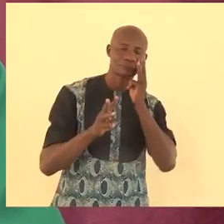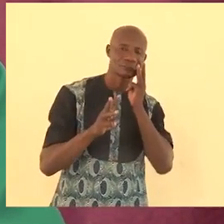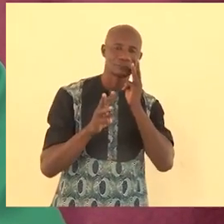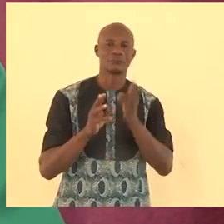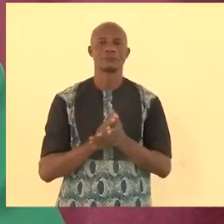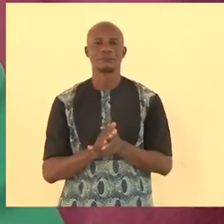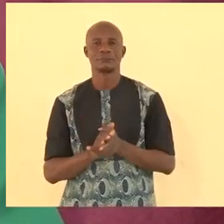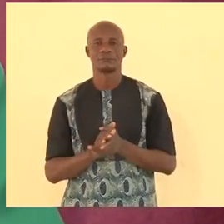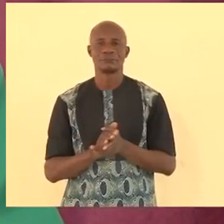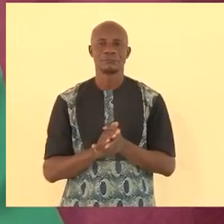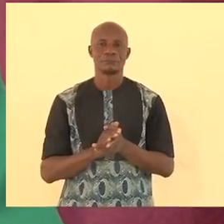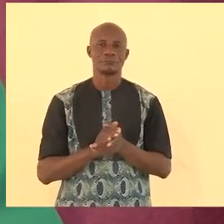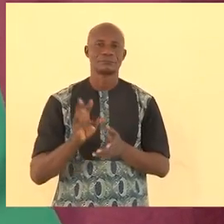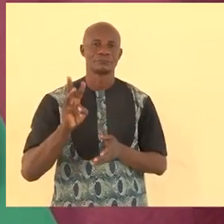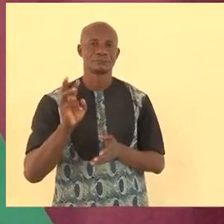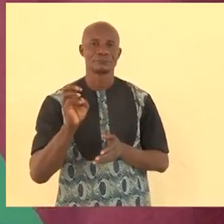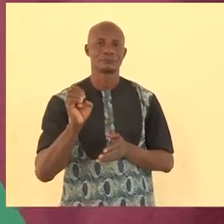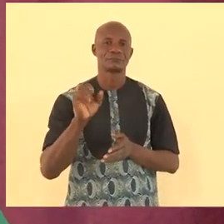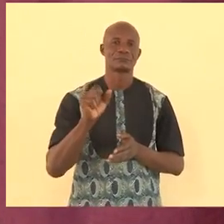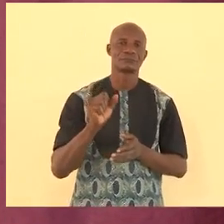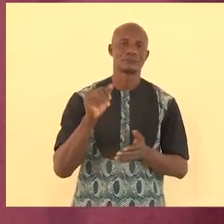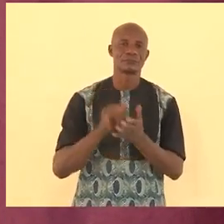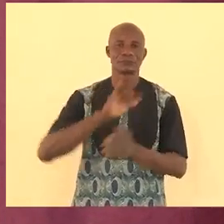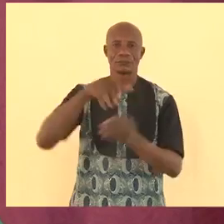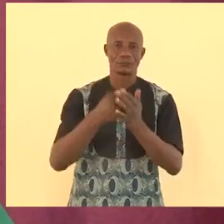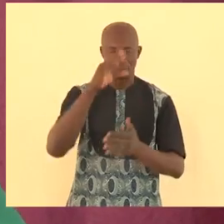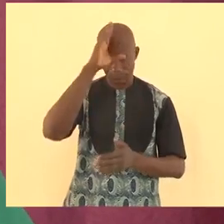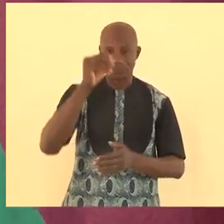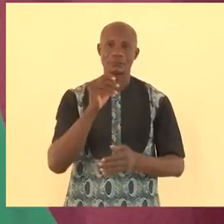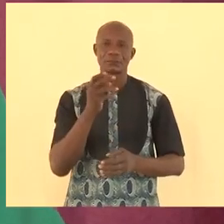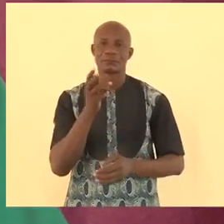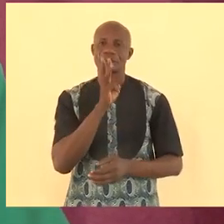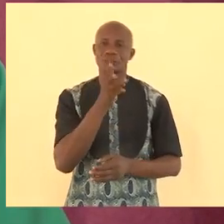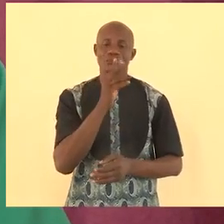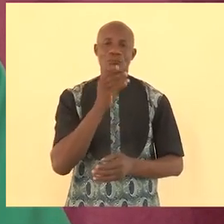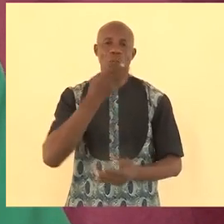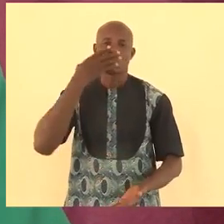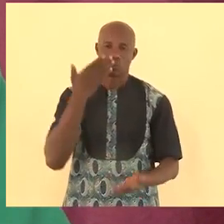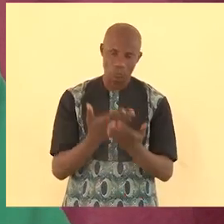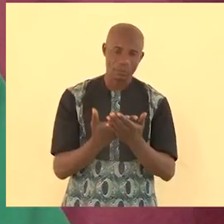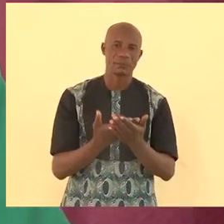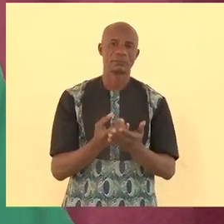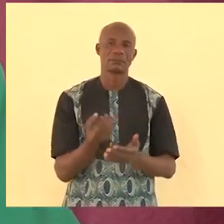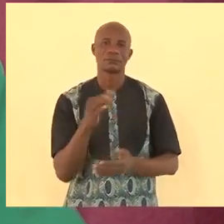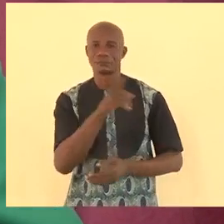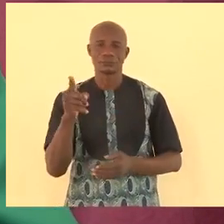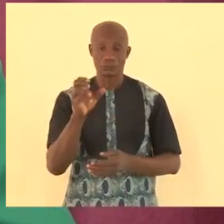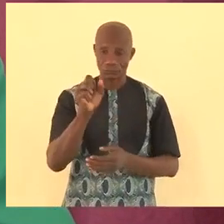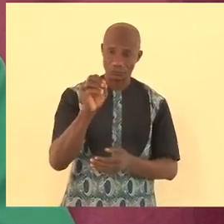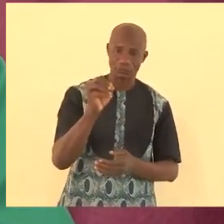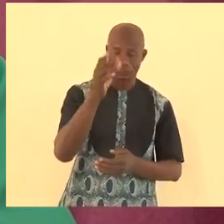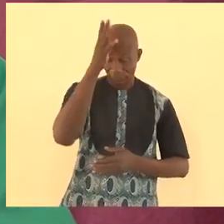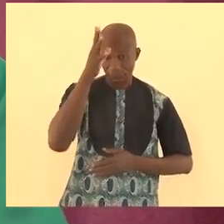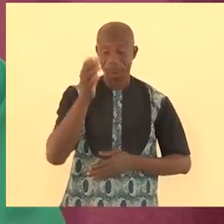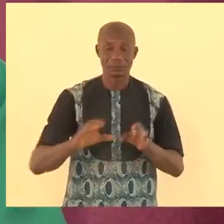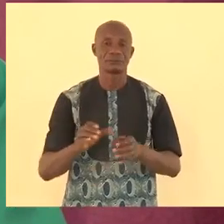mourn and weep. Woe to you when all men speak well of you, for so their